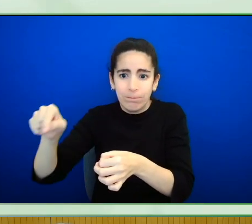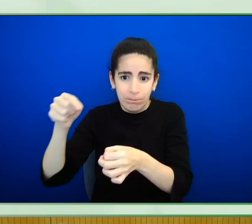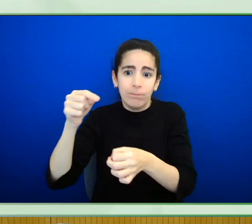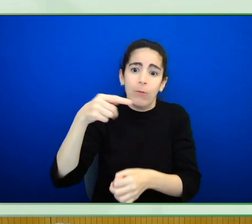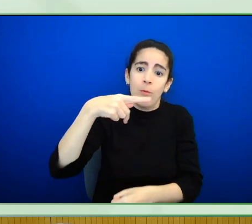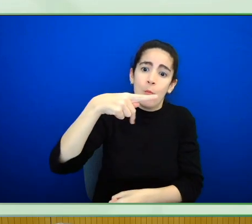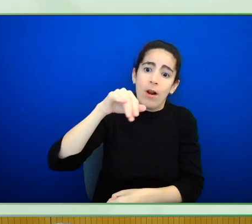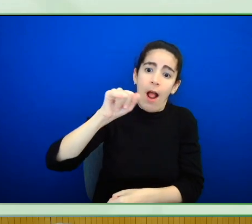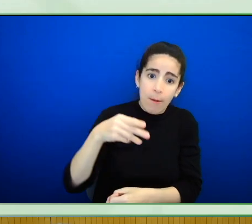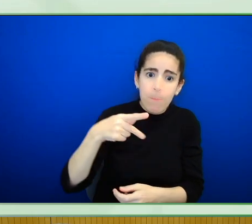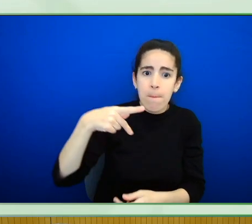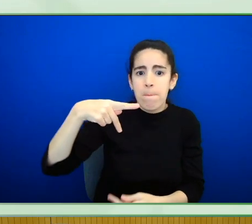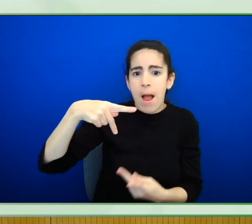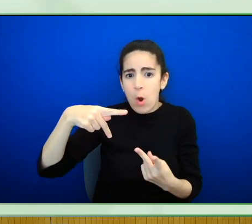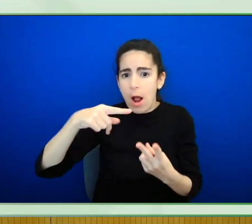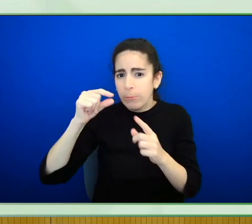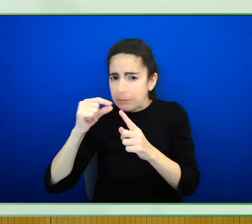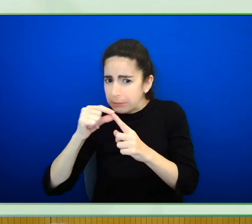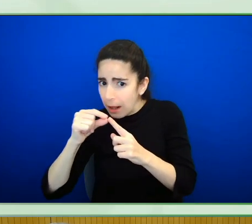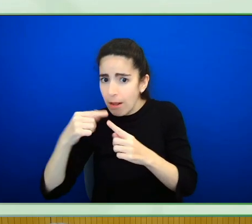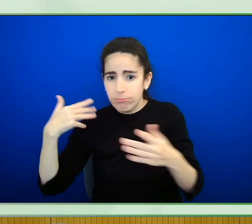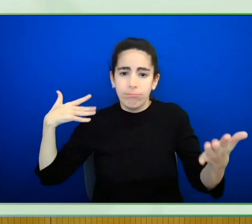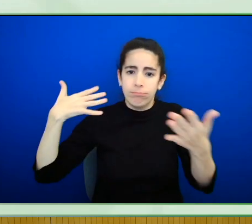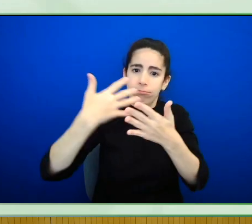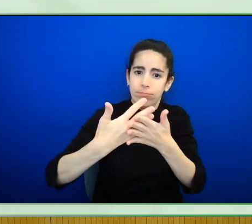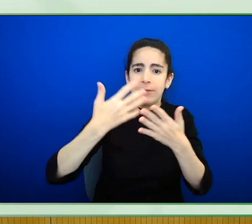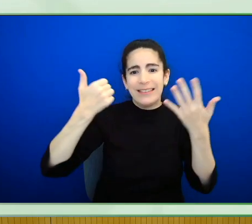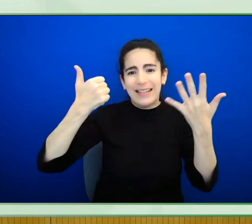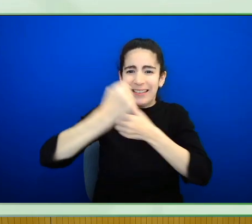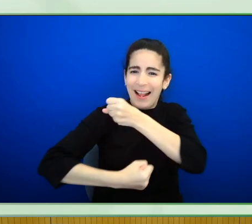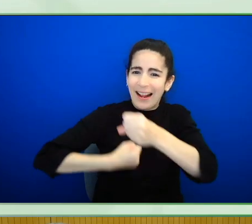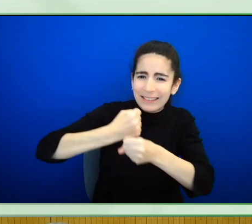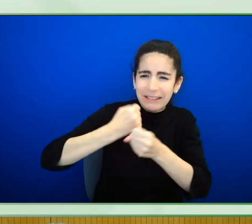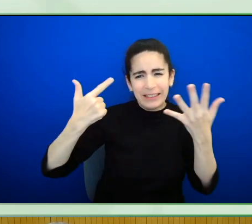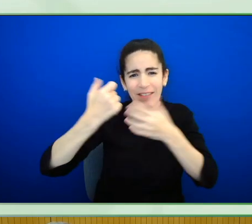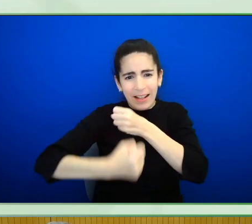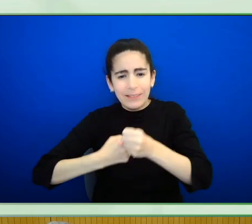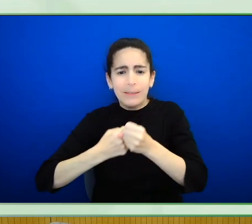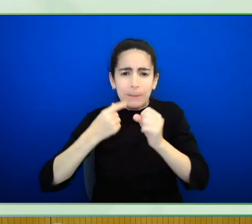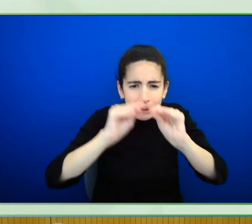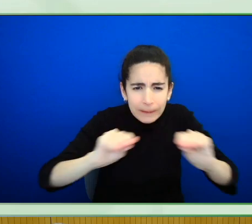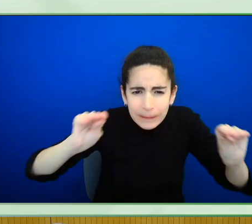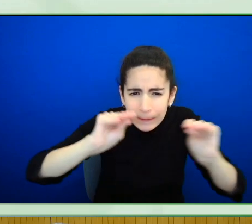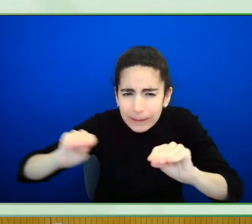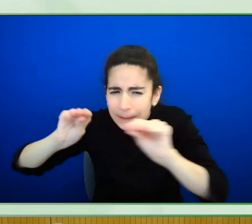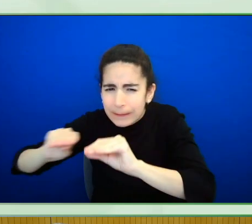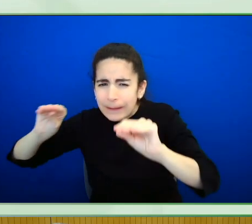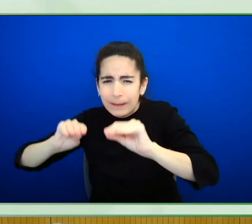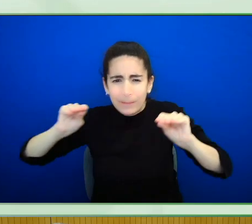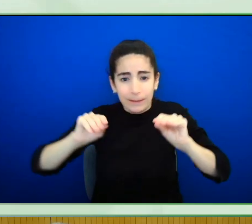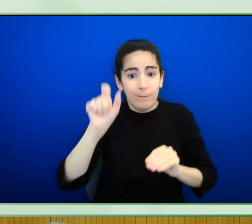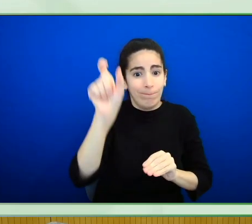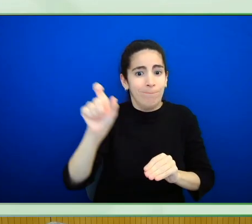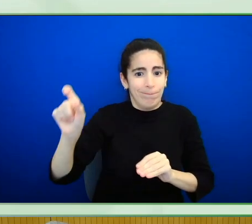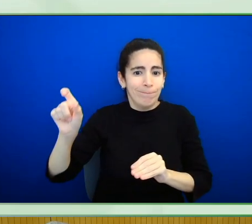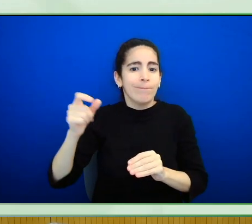last 6 years, 7 years, we have trained more than 1,800 AD health workers, primary healthcare workers, and